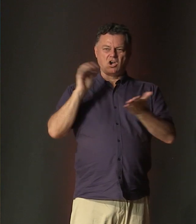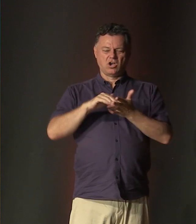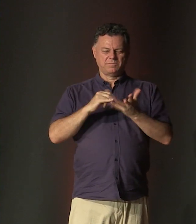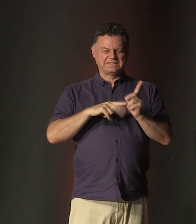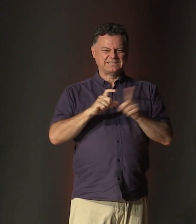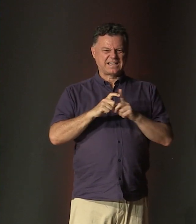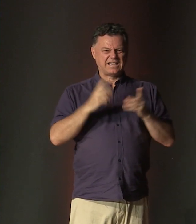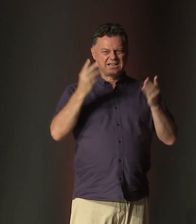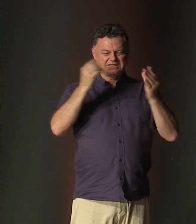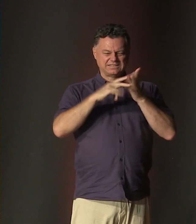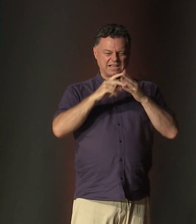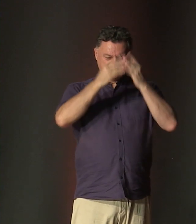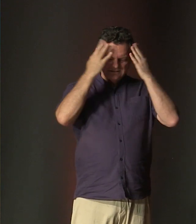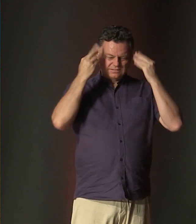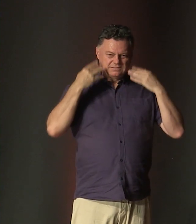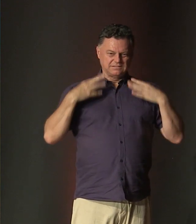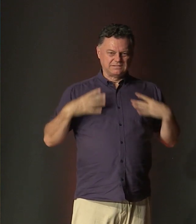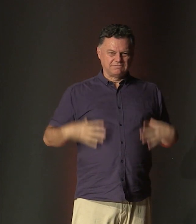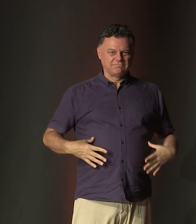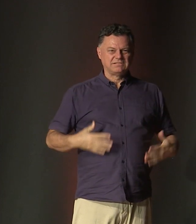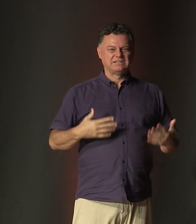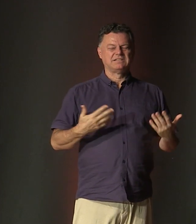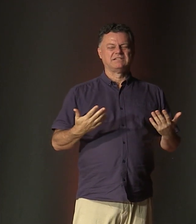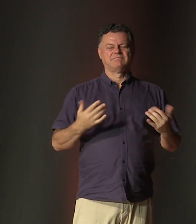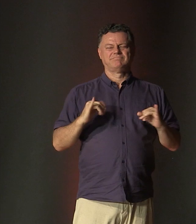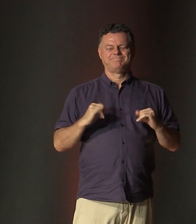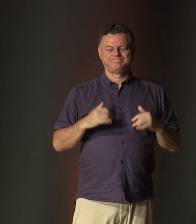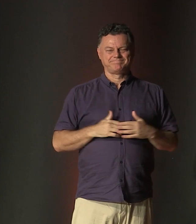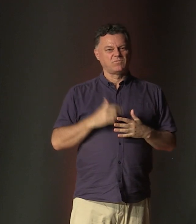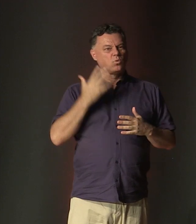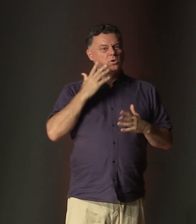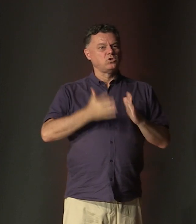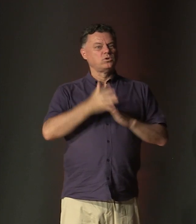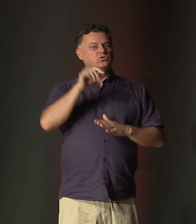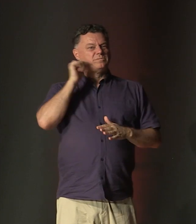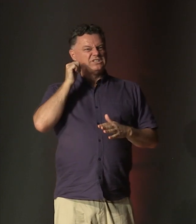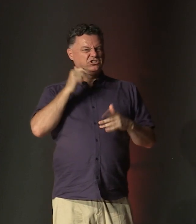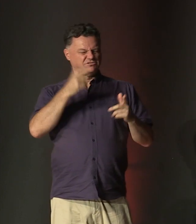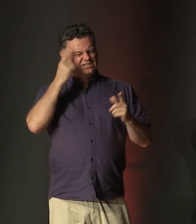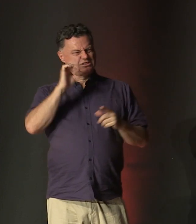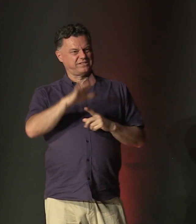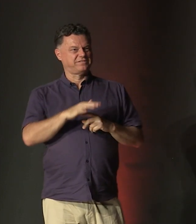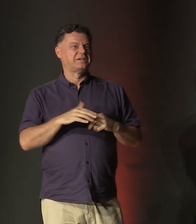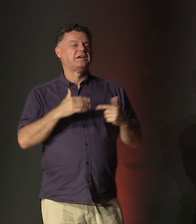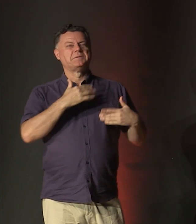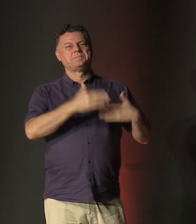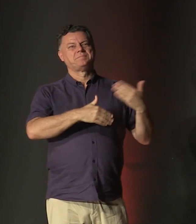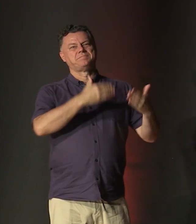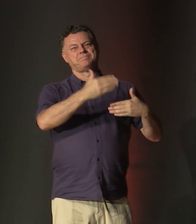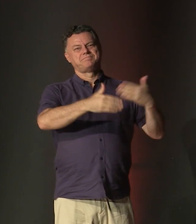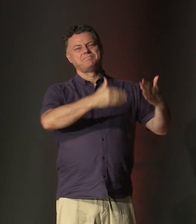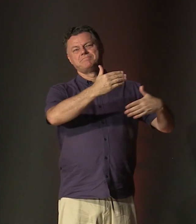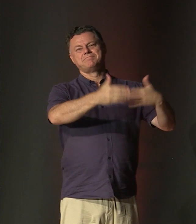Now I want you to think about the last day that you spent at the beach and still finding sand 6